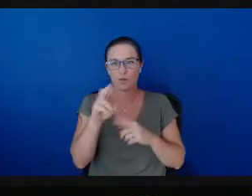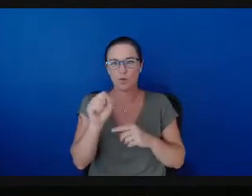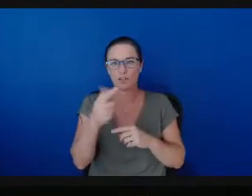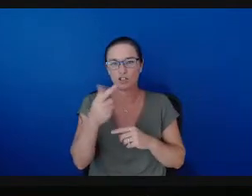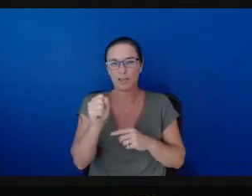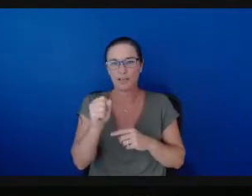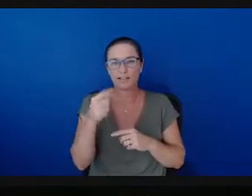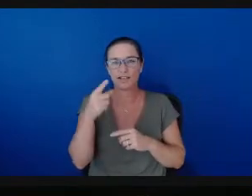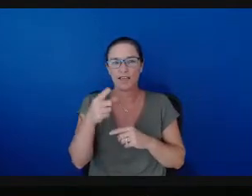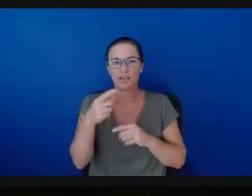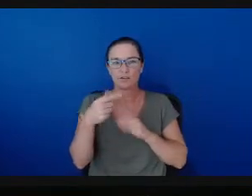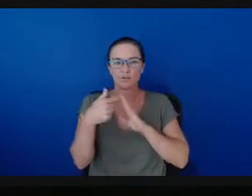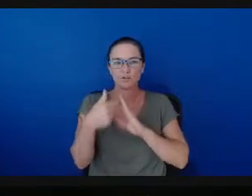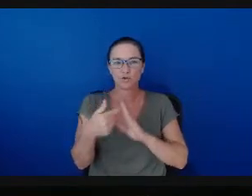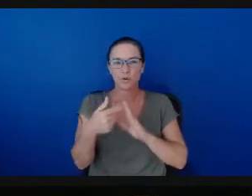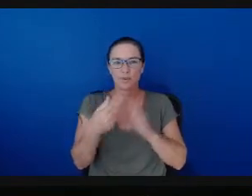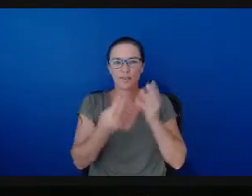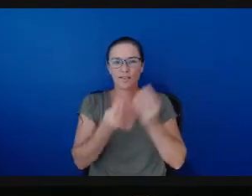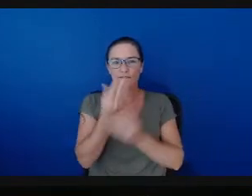this fountain